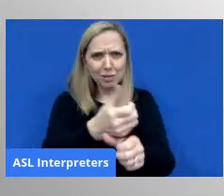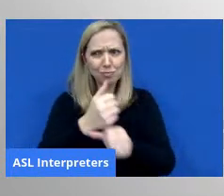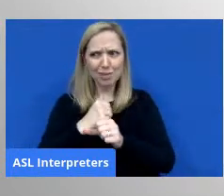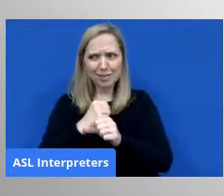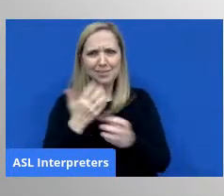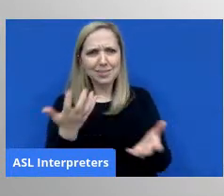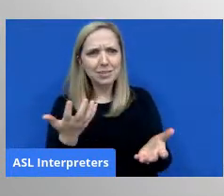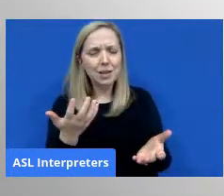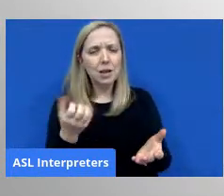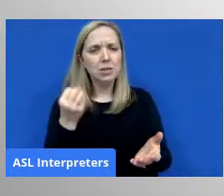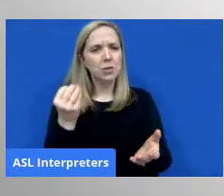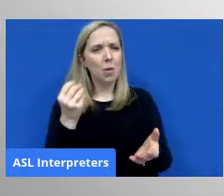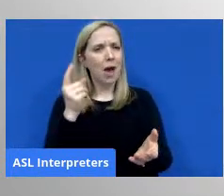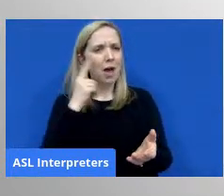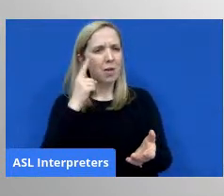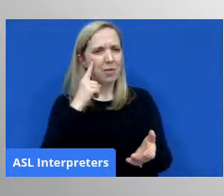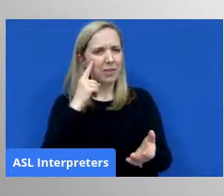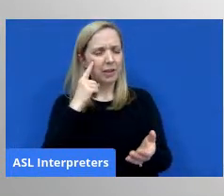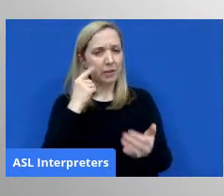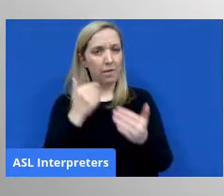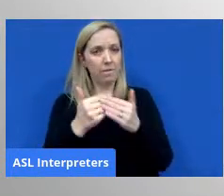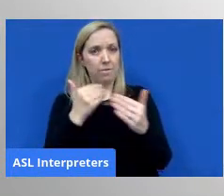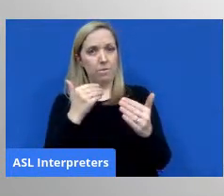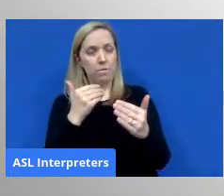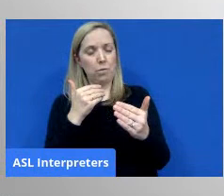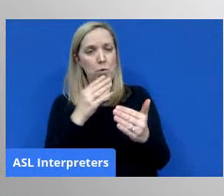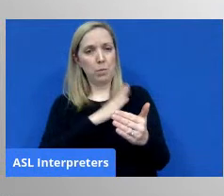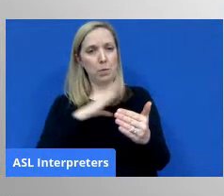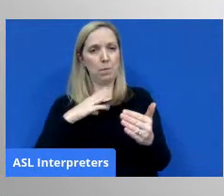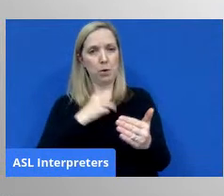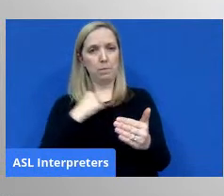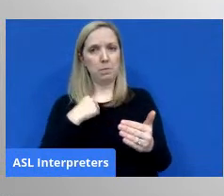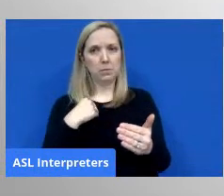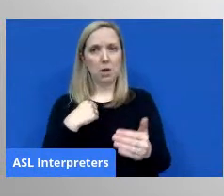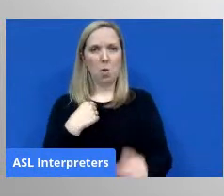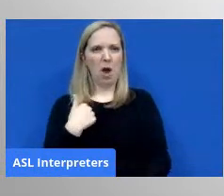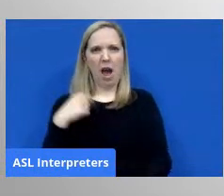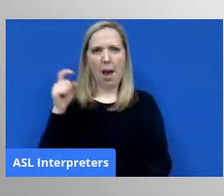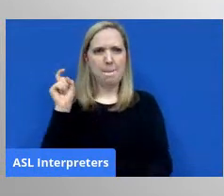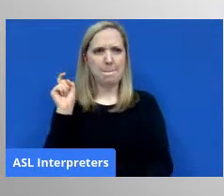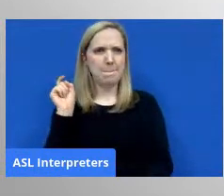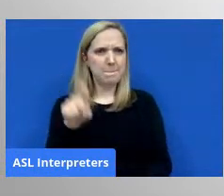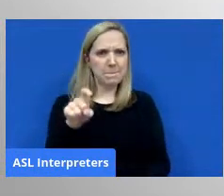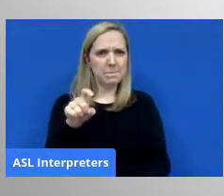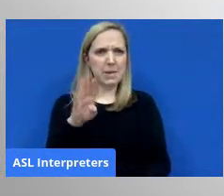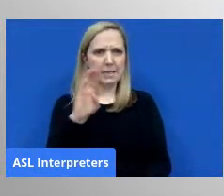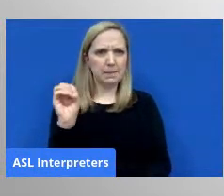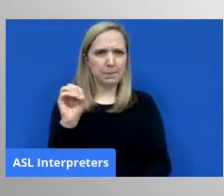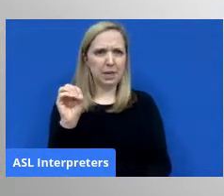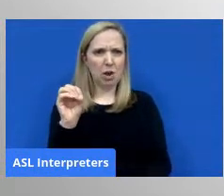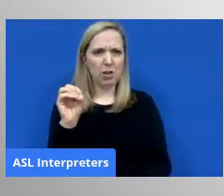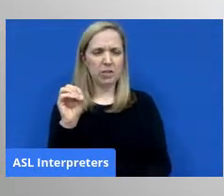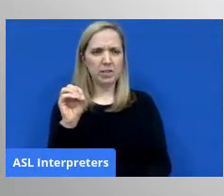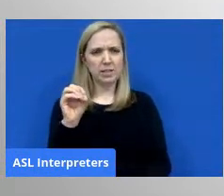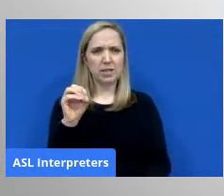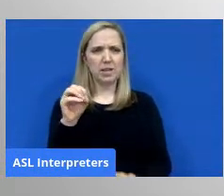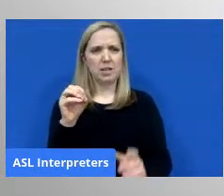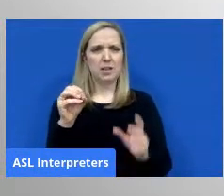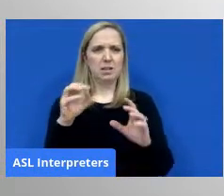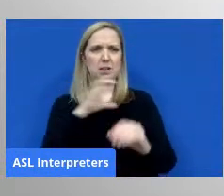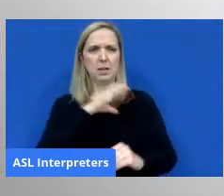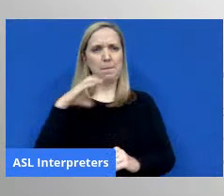tell, are like just dying to, on the committees that meet for hours. And